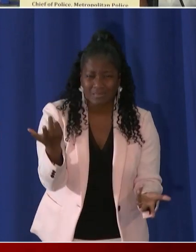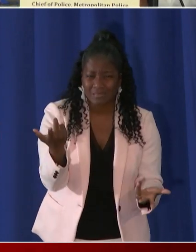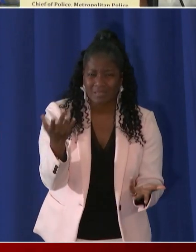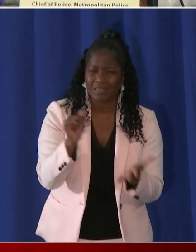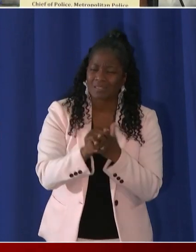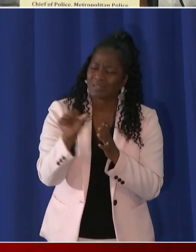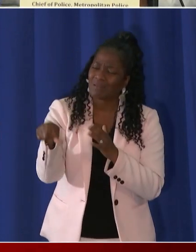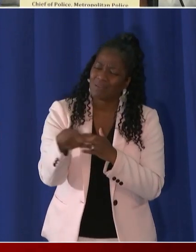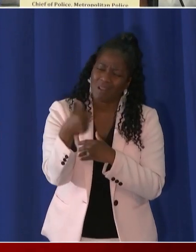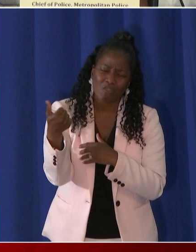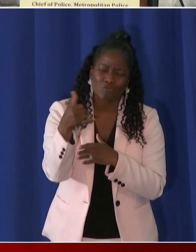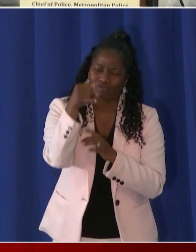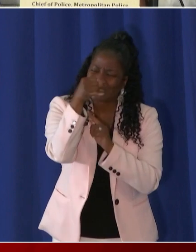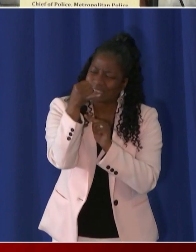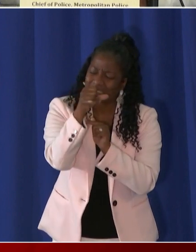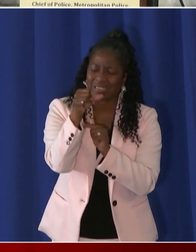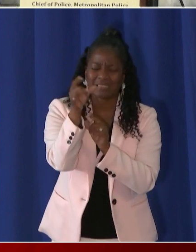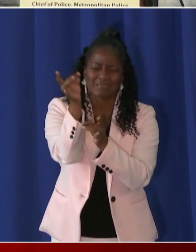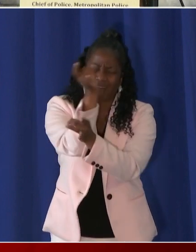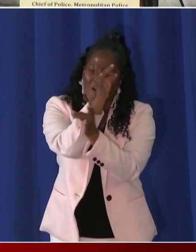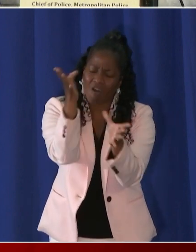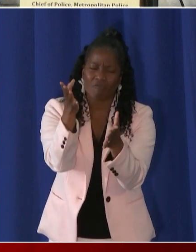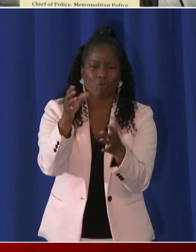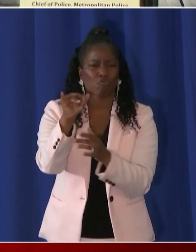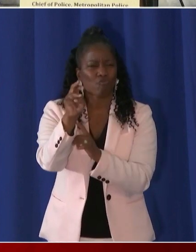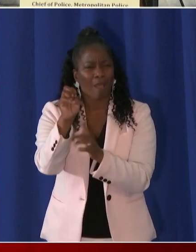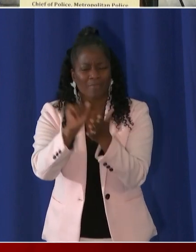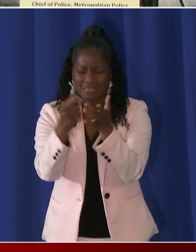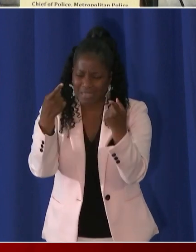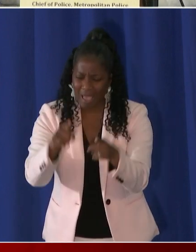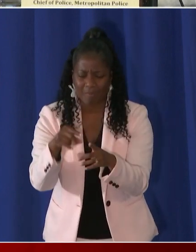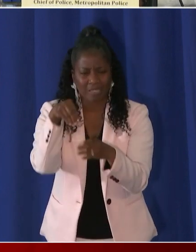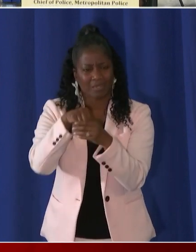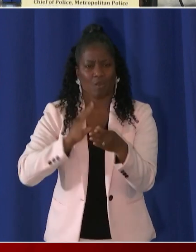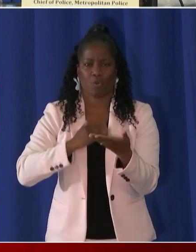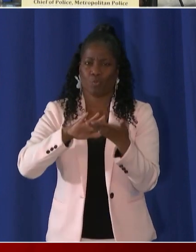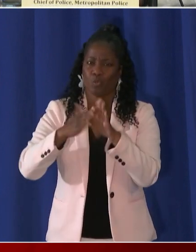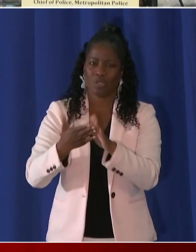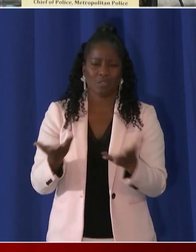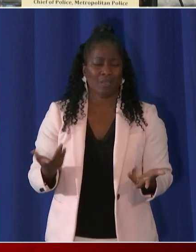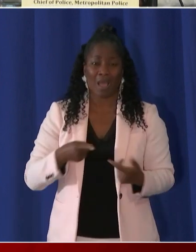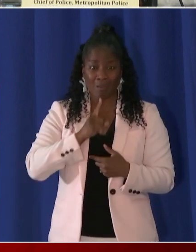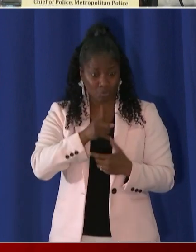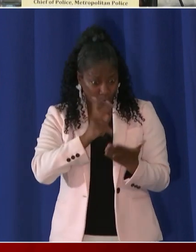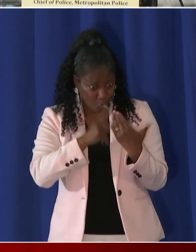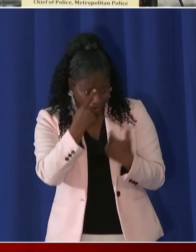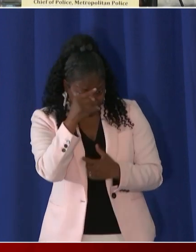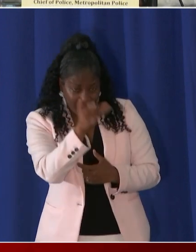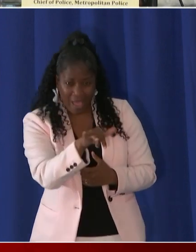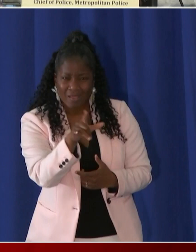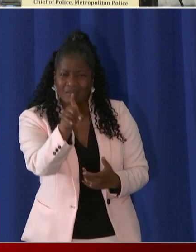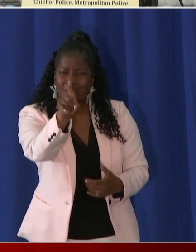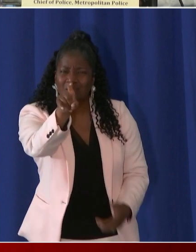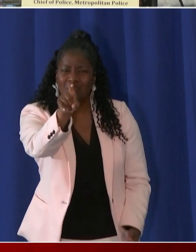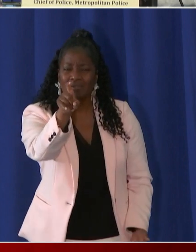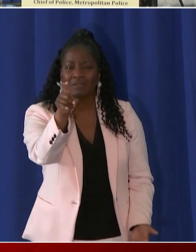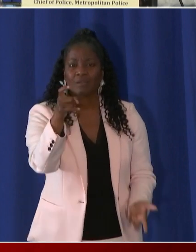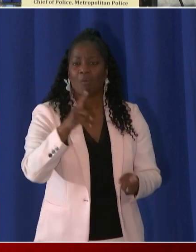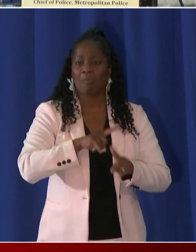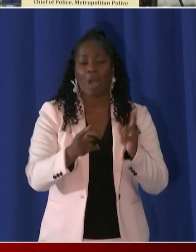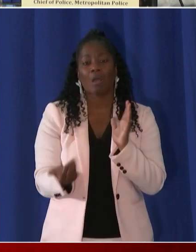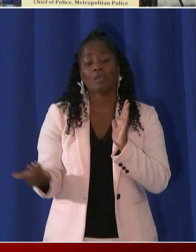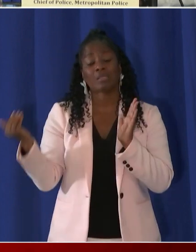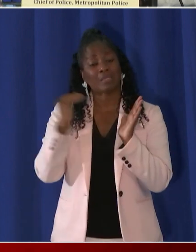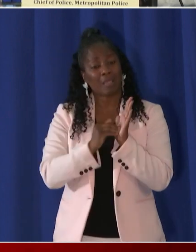of ridiculousness that we're talking about that we see in community? I'm sure there's a program for that. But again, you